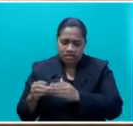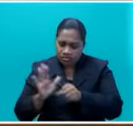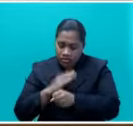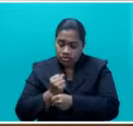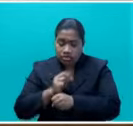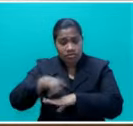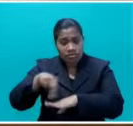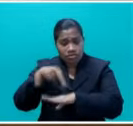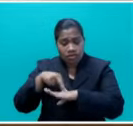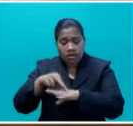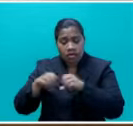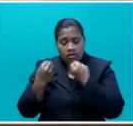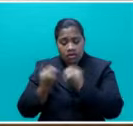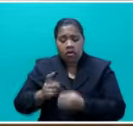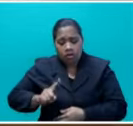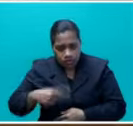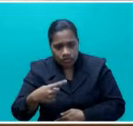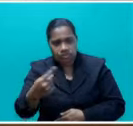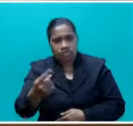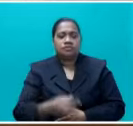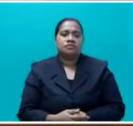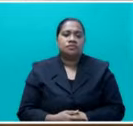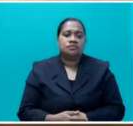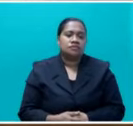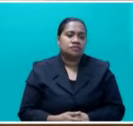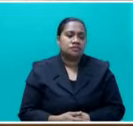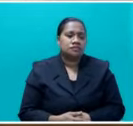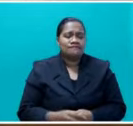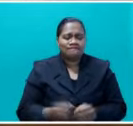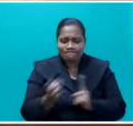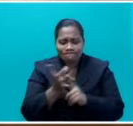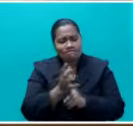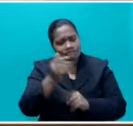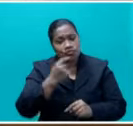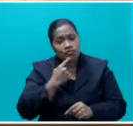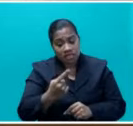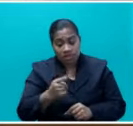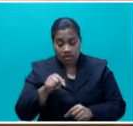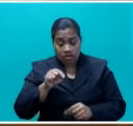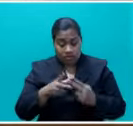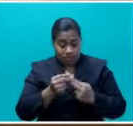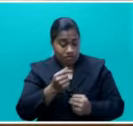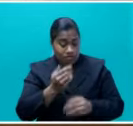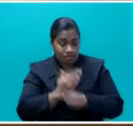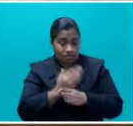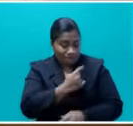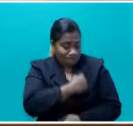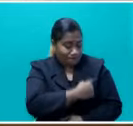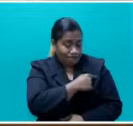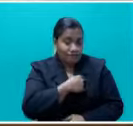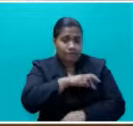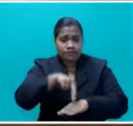continue to serve their purpose. It is also important to say that with these commitments, regional